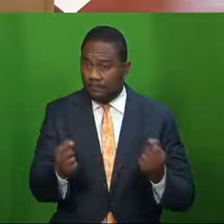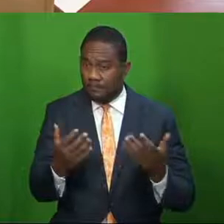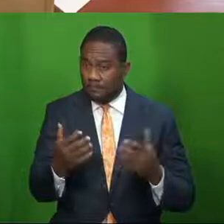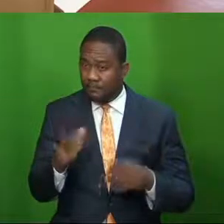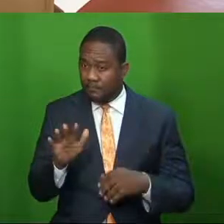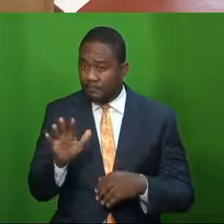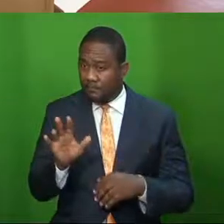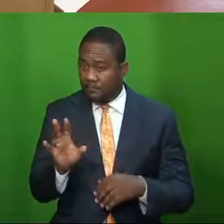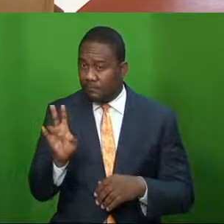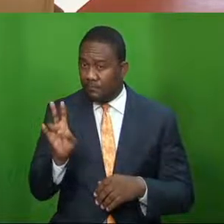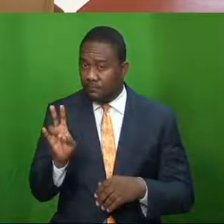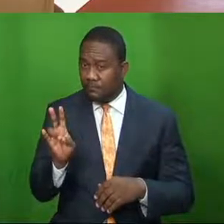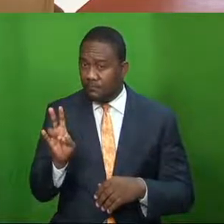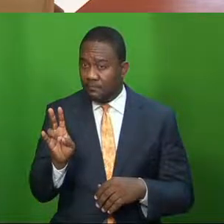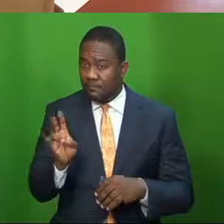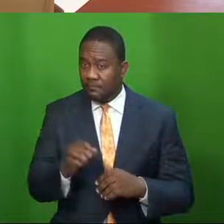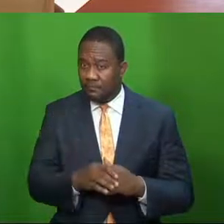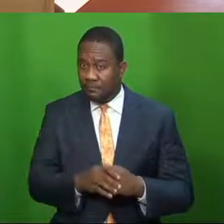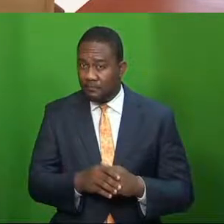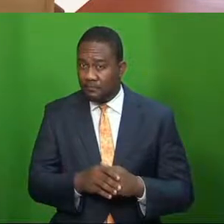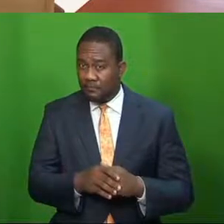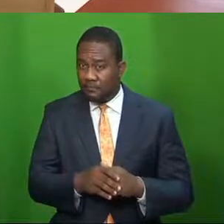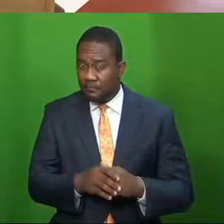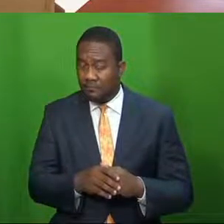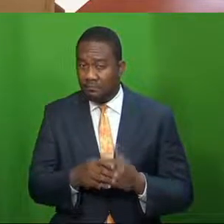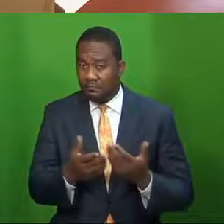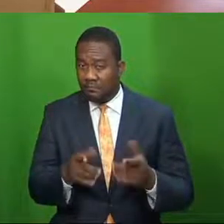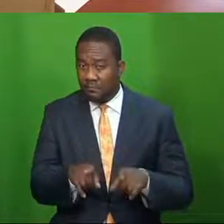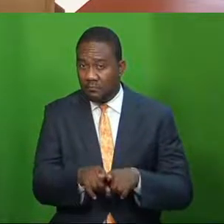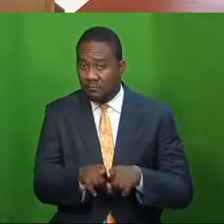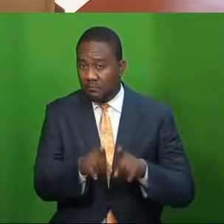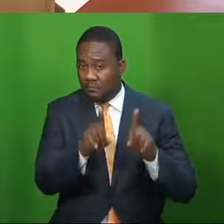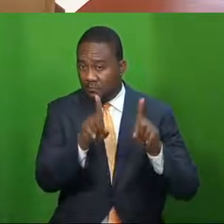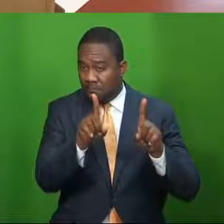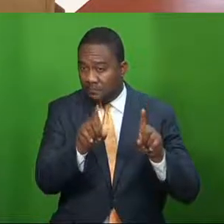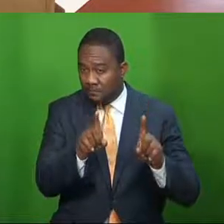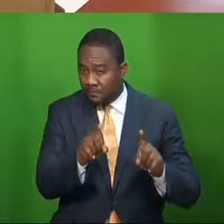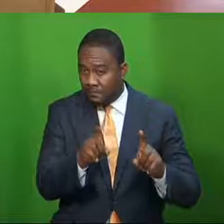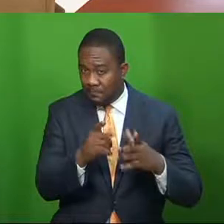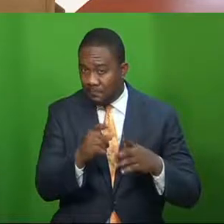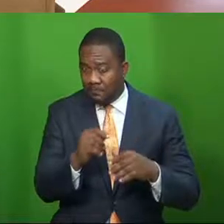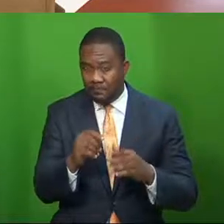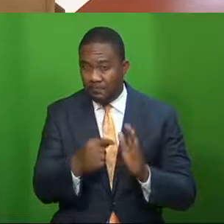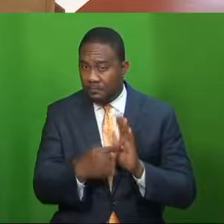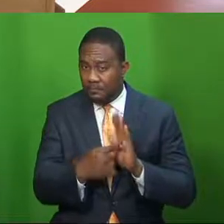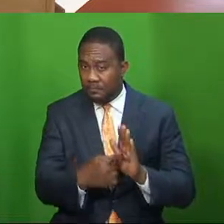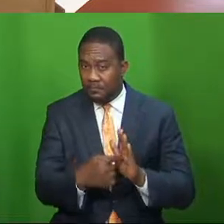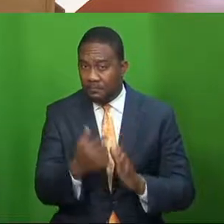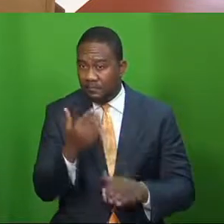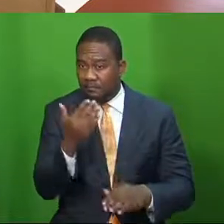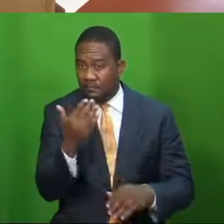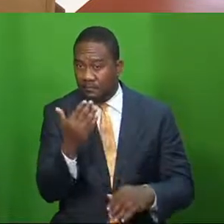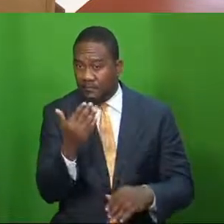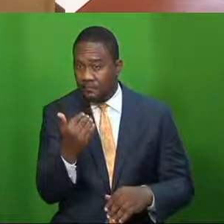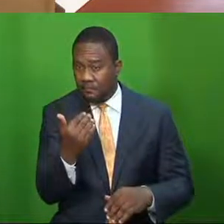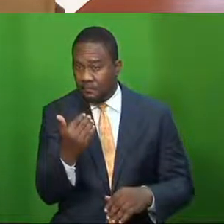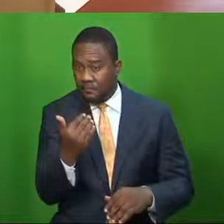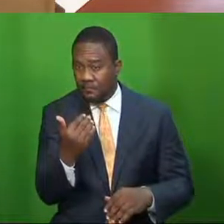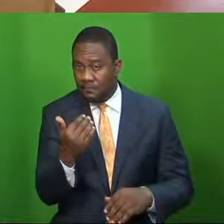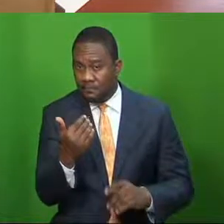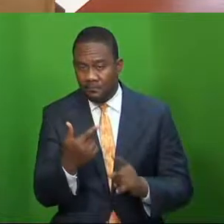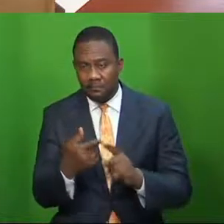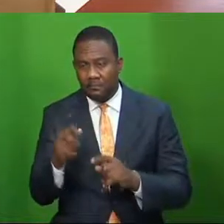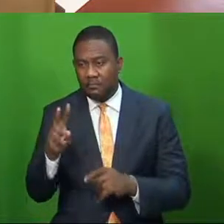He also indicated that the test conducted so far revealed that 15 out of 227